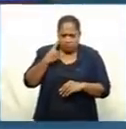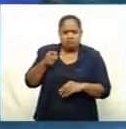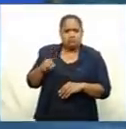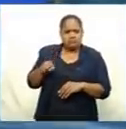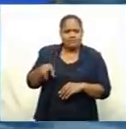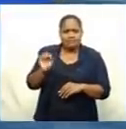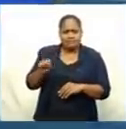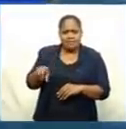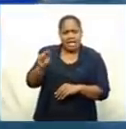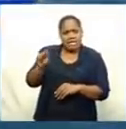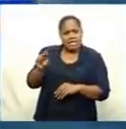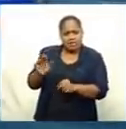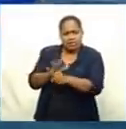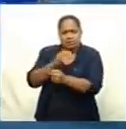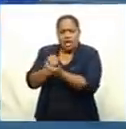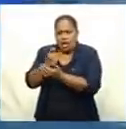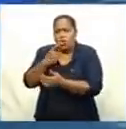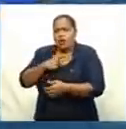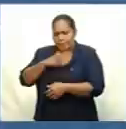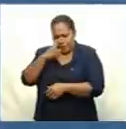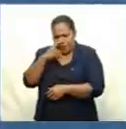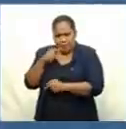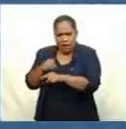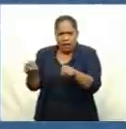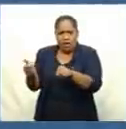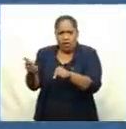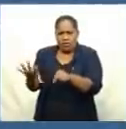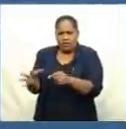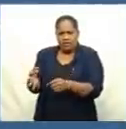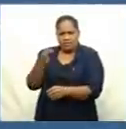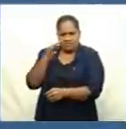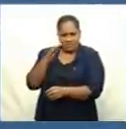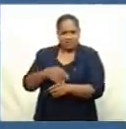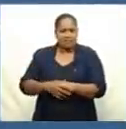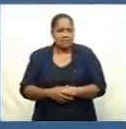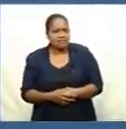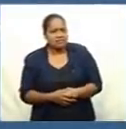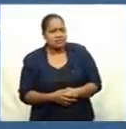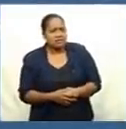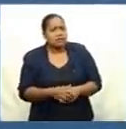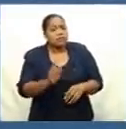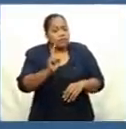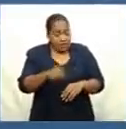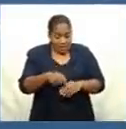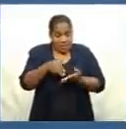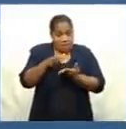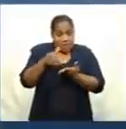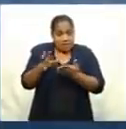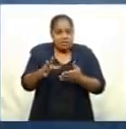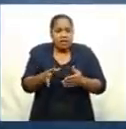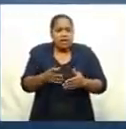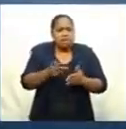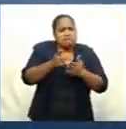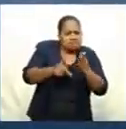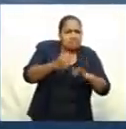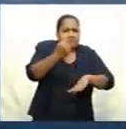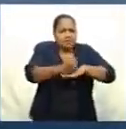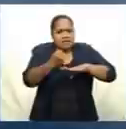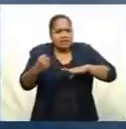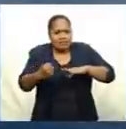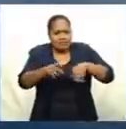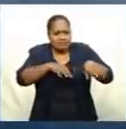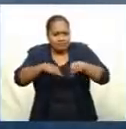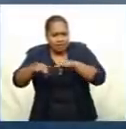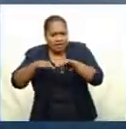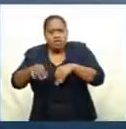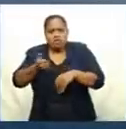ensure that people have access to the basic necessities. The passes are part of government strategy to progressively allow Fijians to adjust